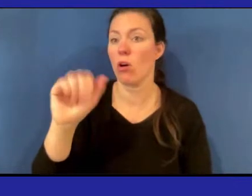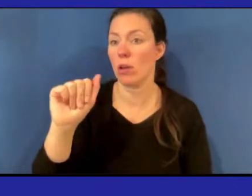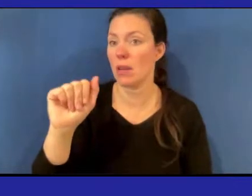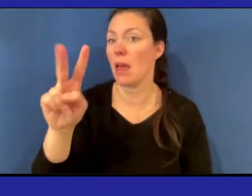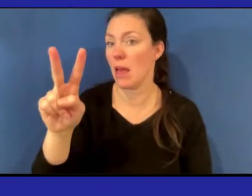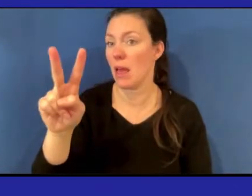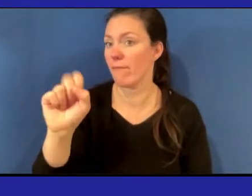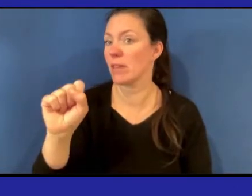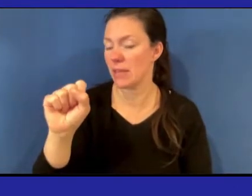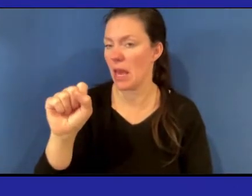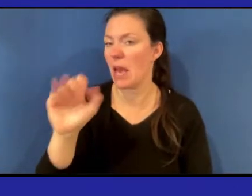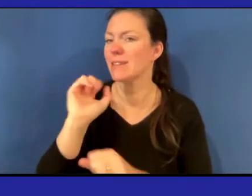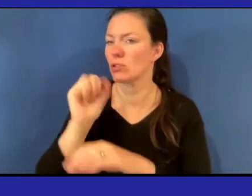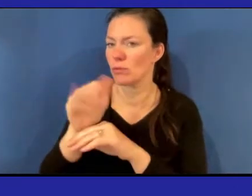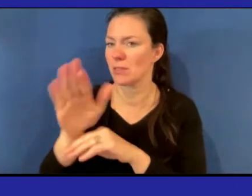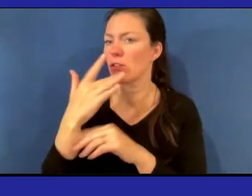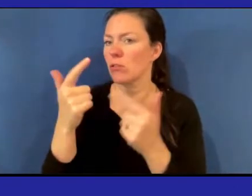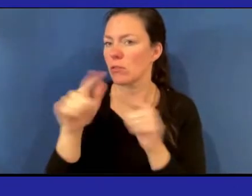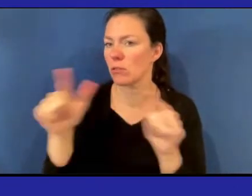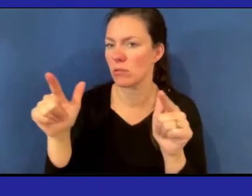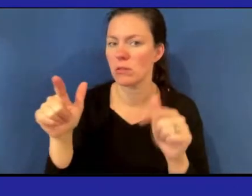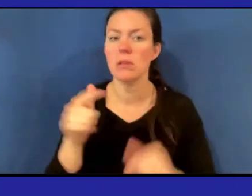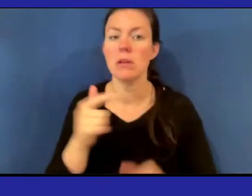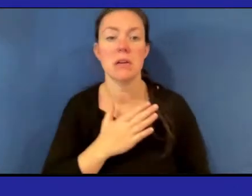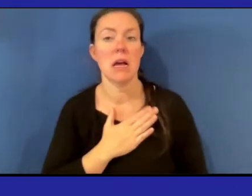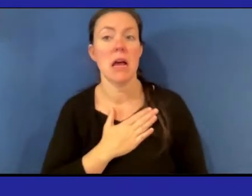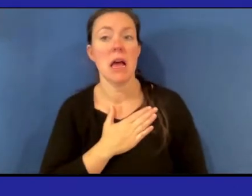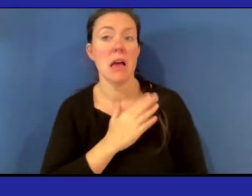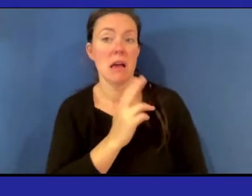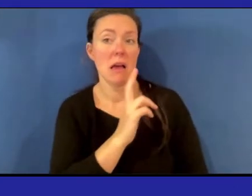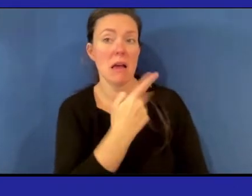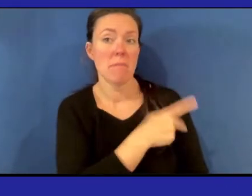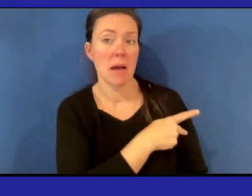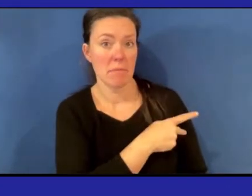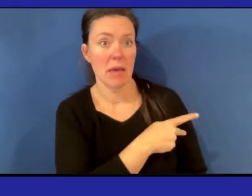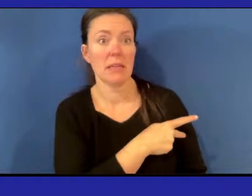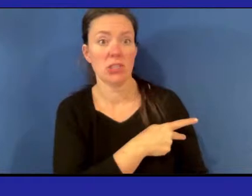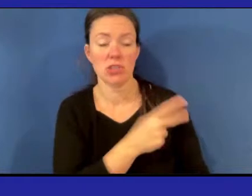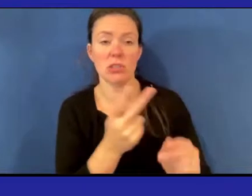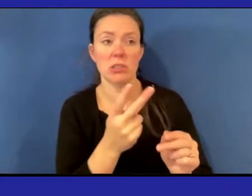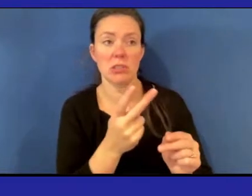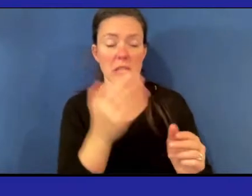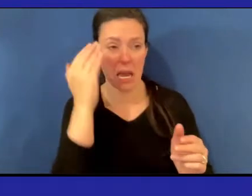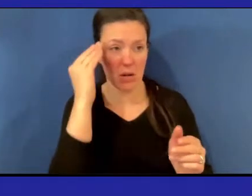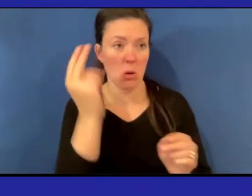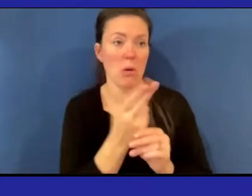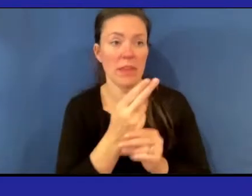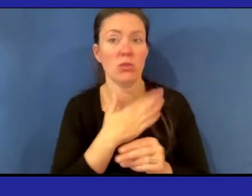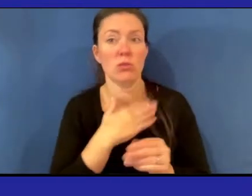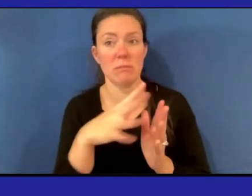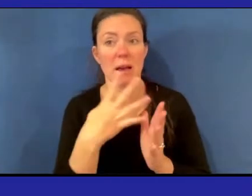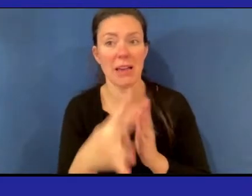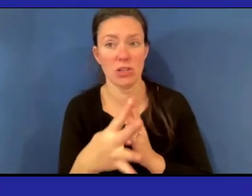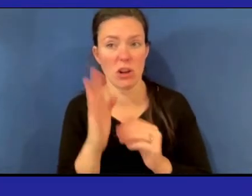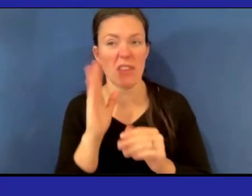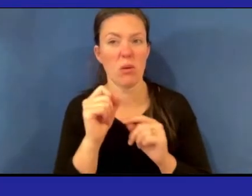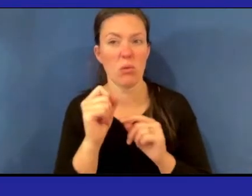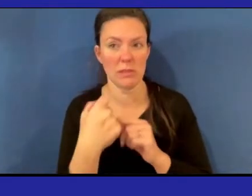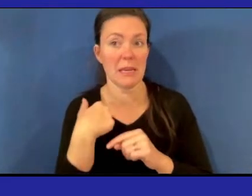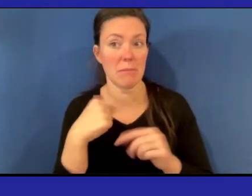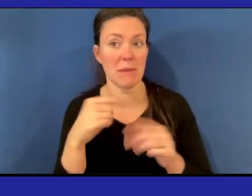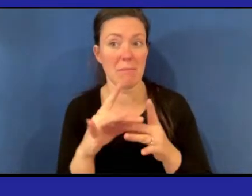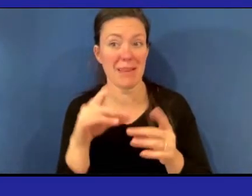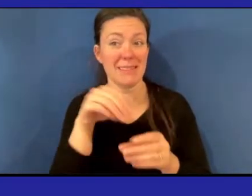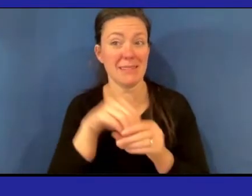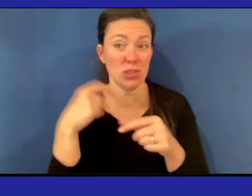you select. I mean, that's And like my an patients yeah. do use My Chart to send me messages in Spanish. Okay, so then they